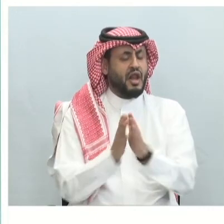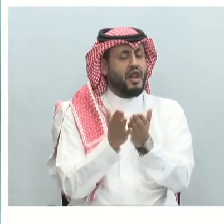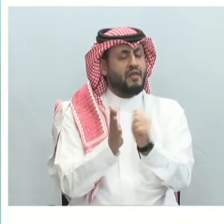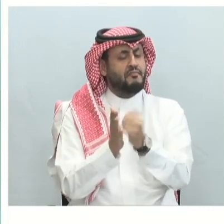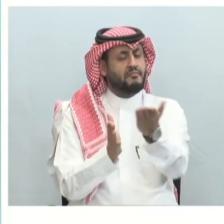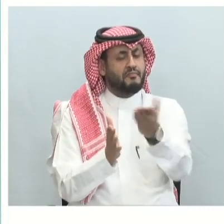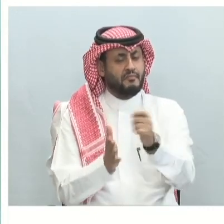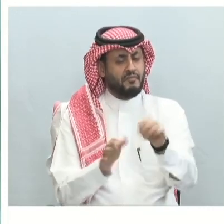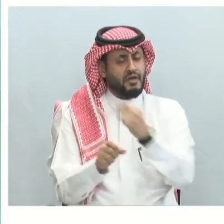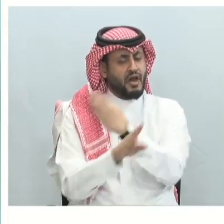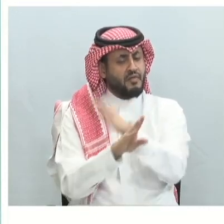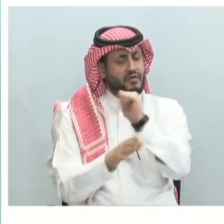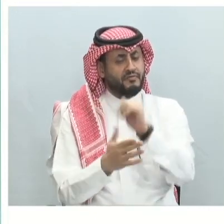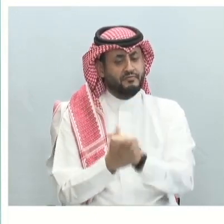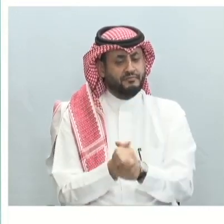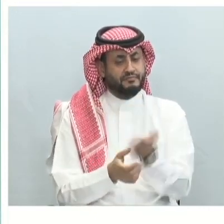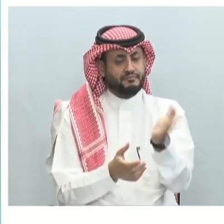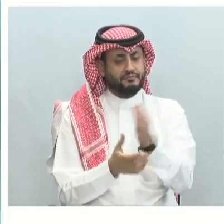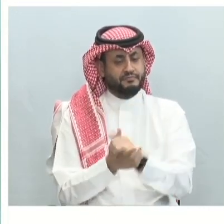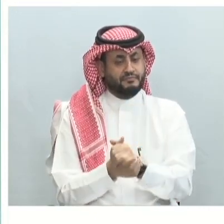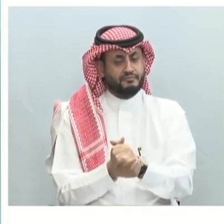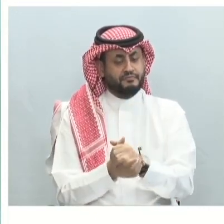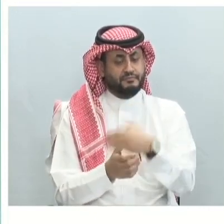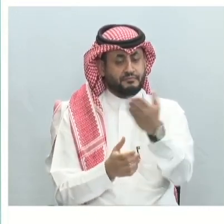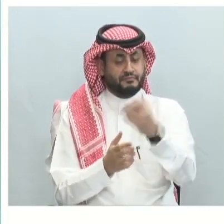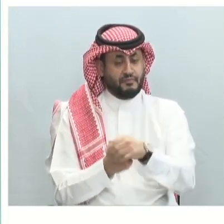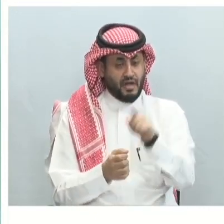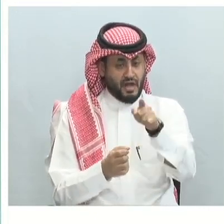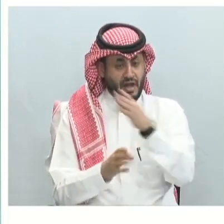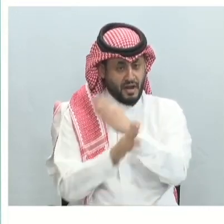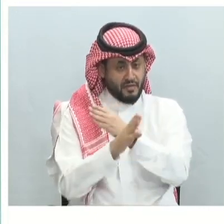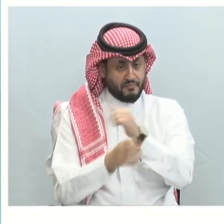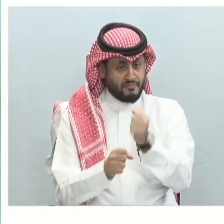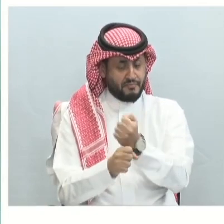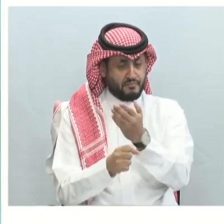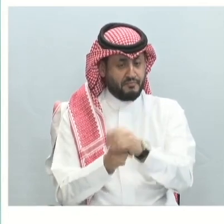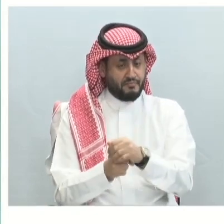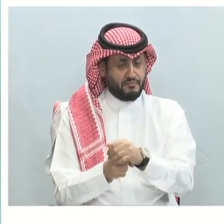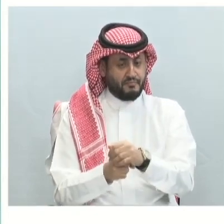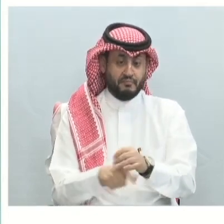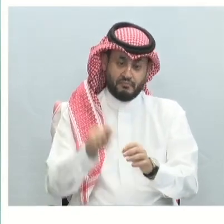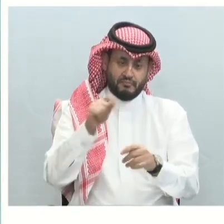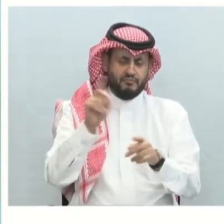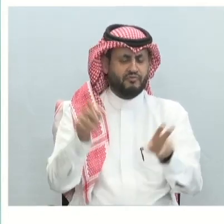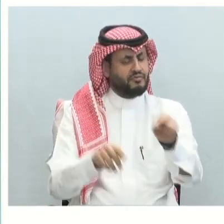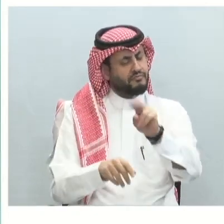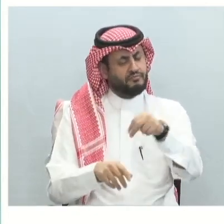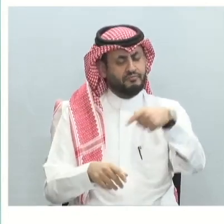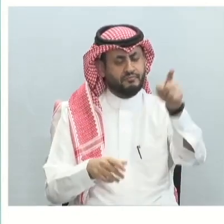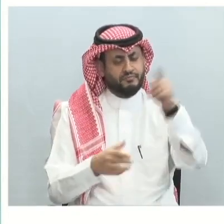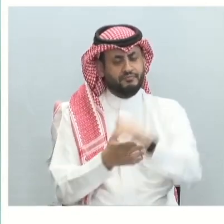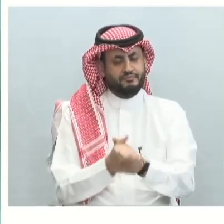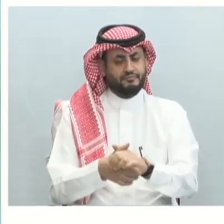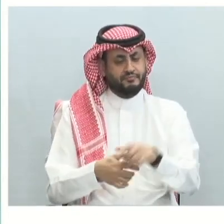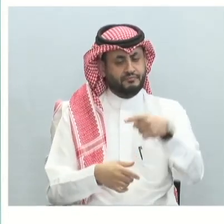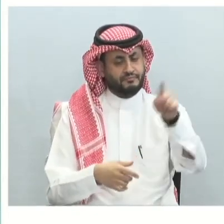false. Excellent. Number four, I'm doing karate. What do you think? It's true. Excellent. So